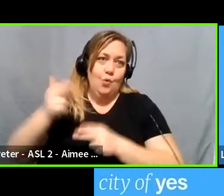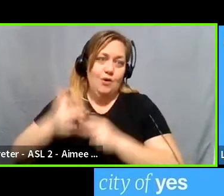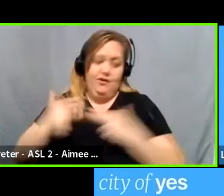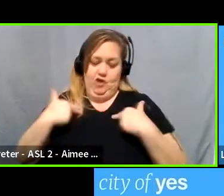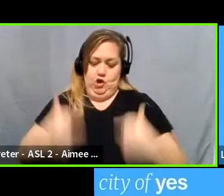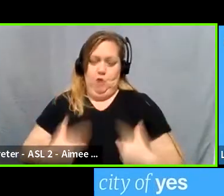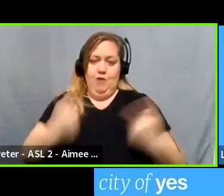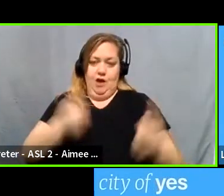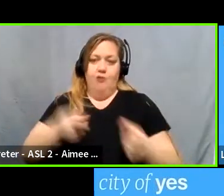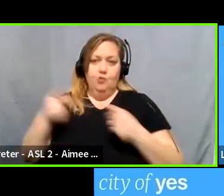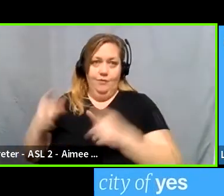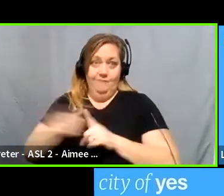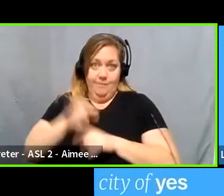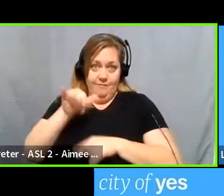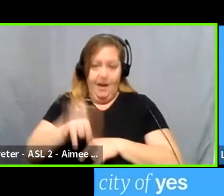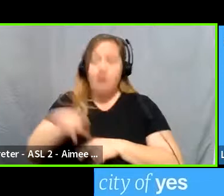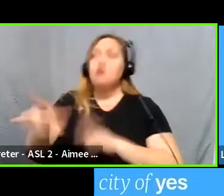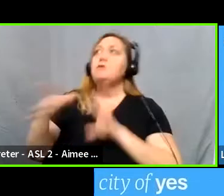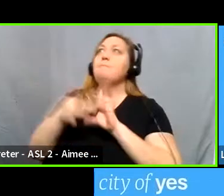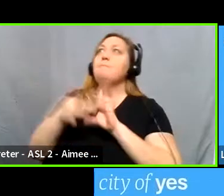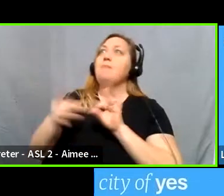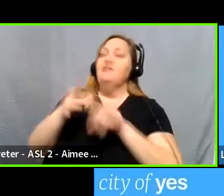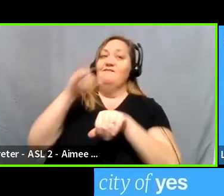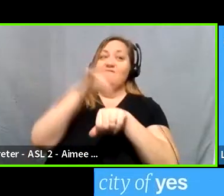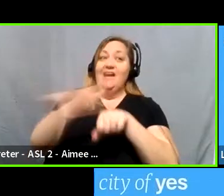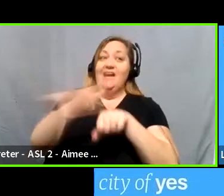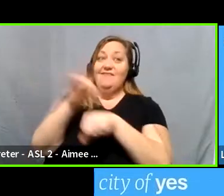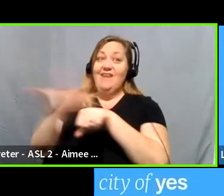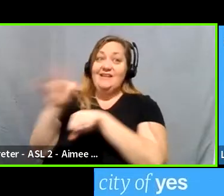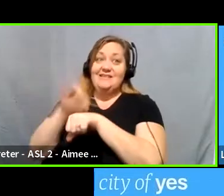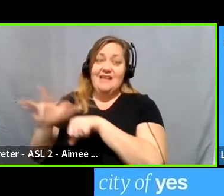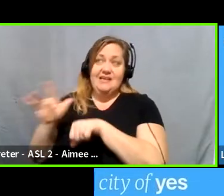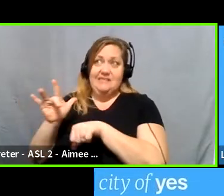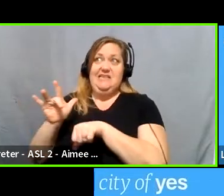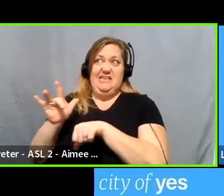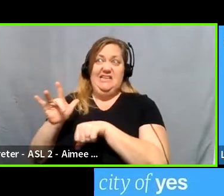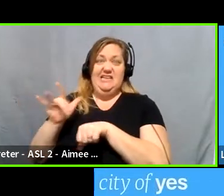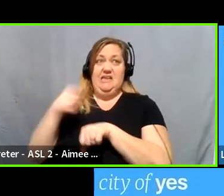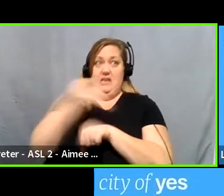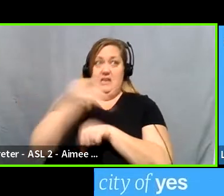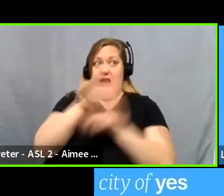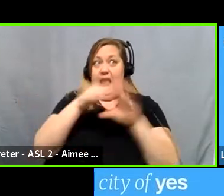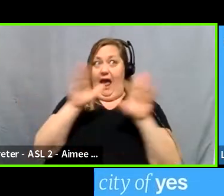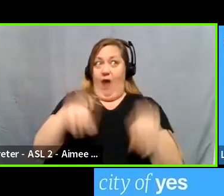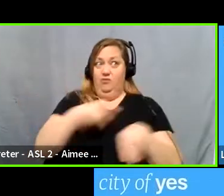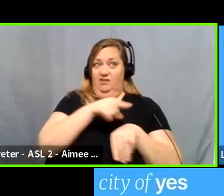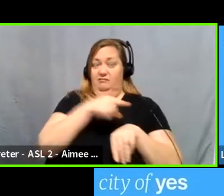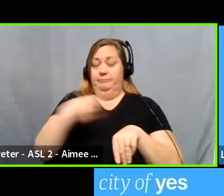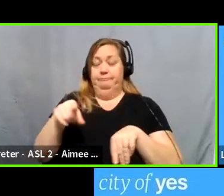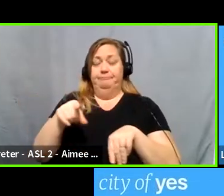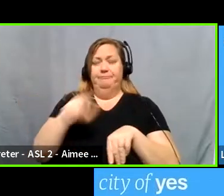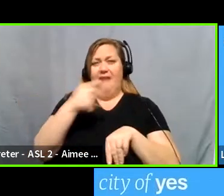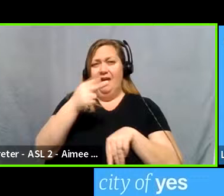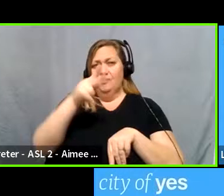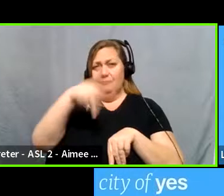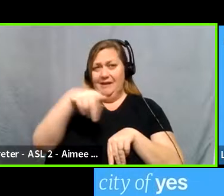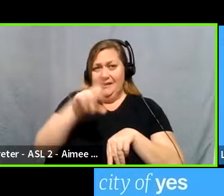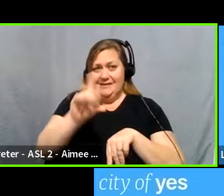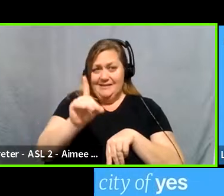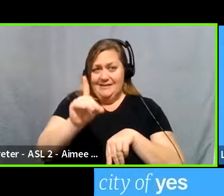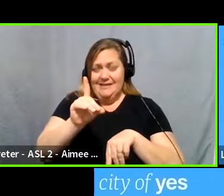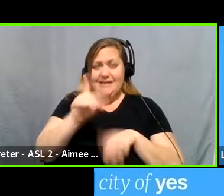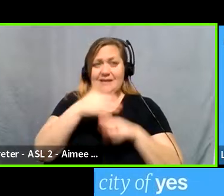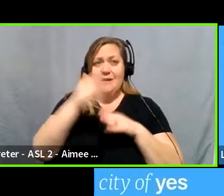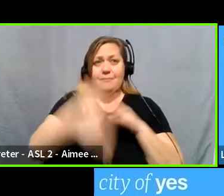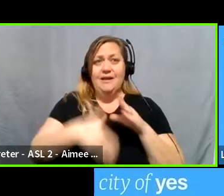emerge from it. You mentioned, uh, vacancy, uh, in, uh, existing housing, uh, HPD recently completed